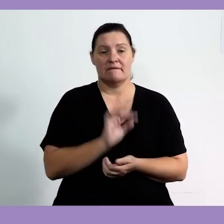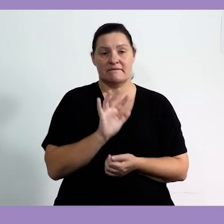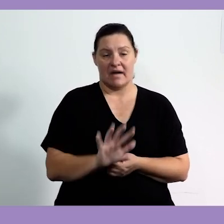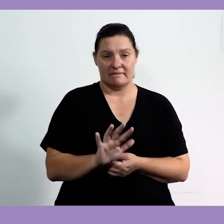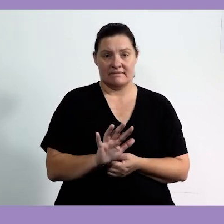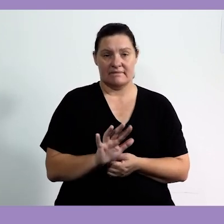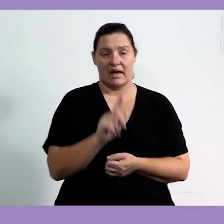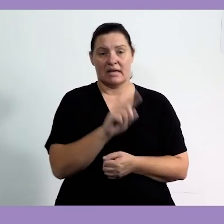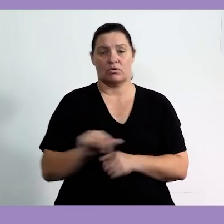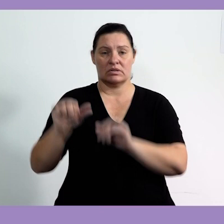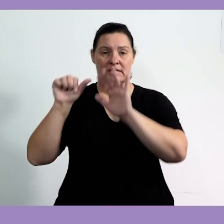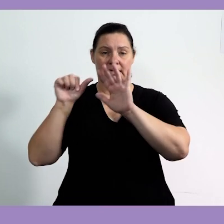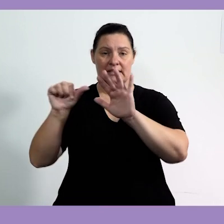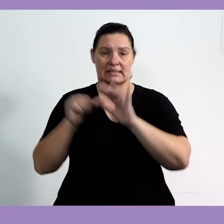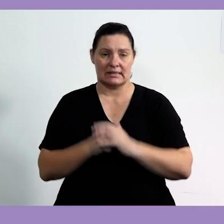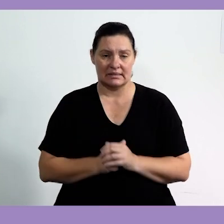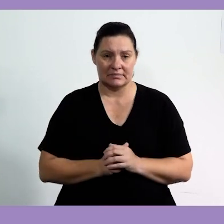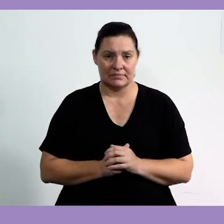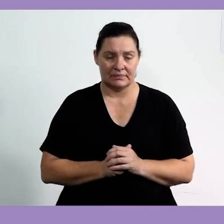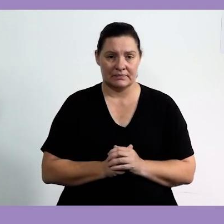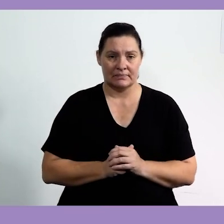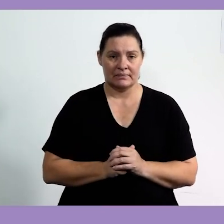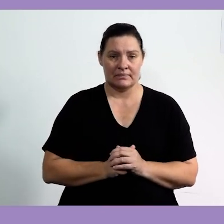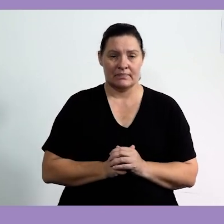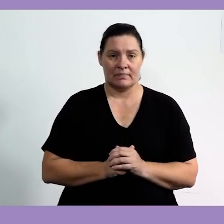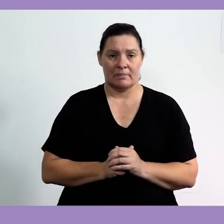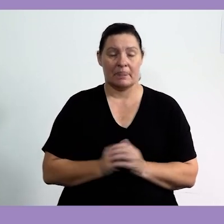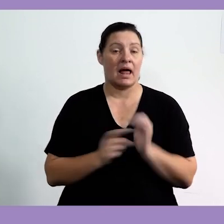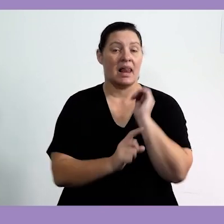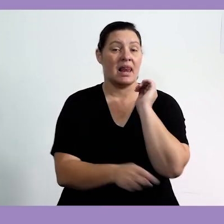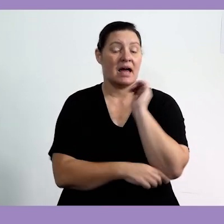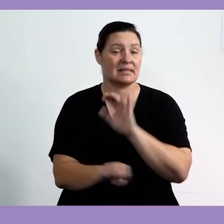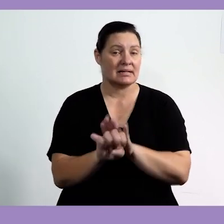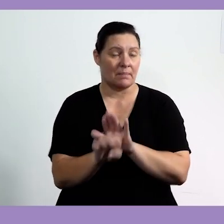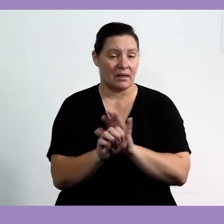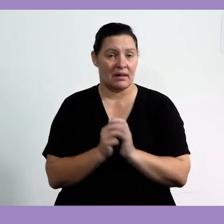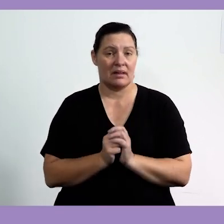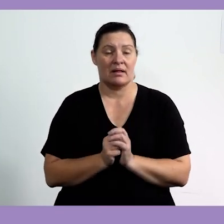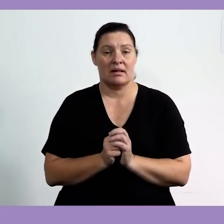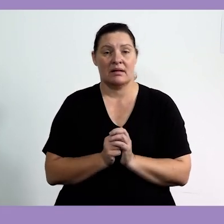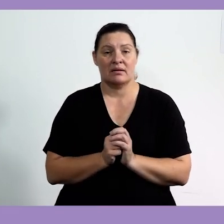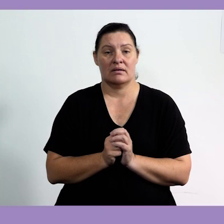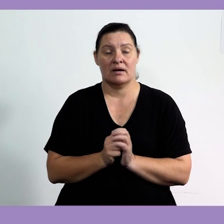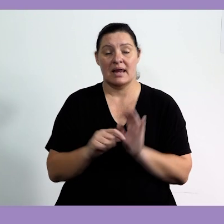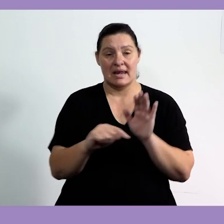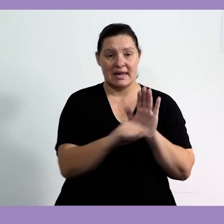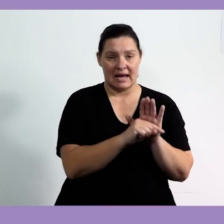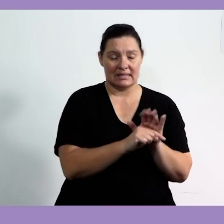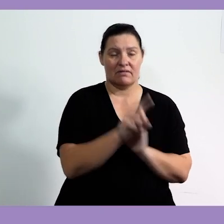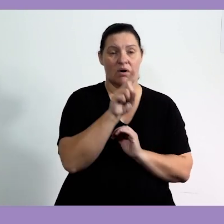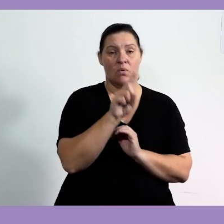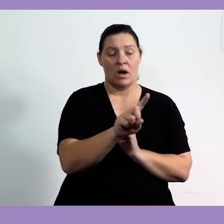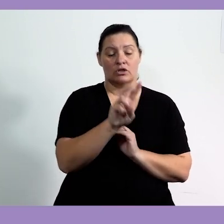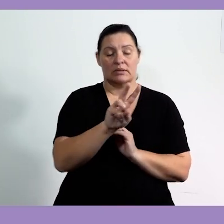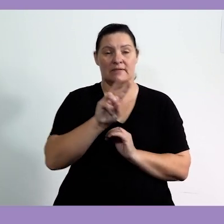to be 5 to the exponent of 6. And our last example there is going to be